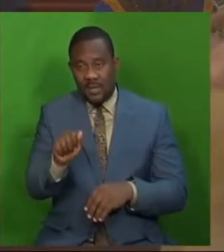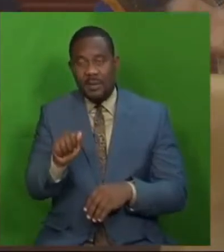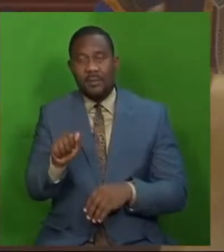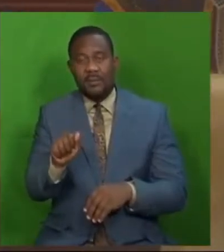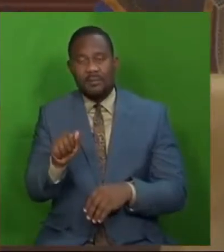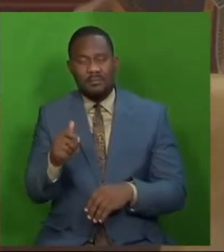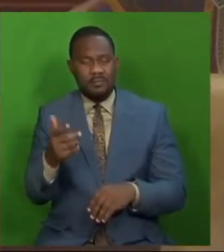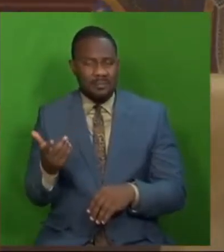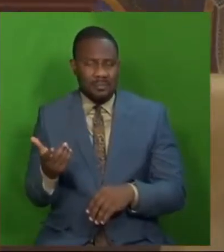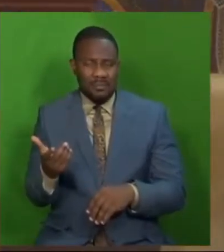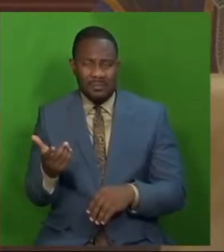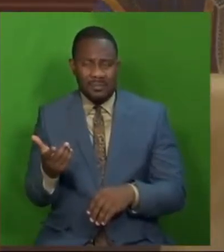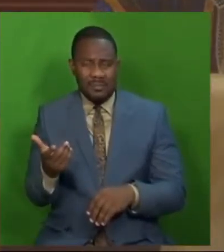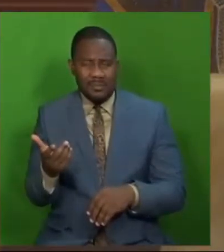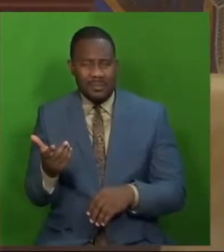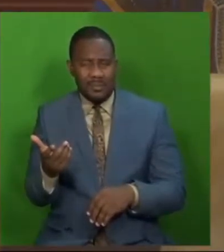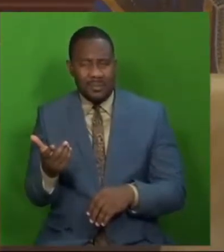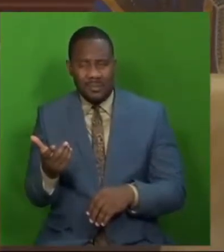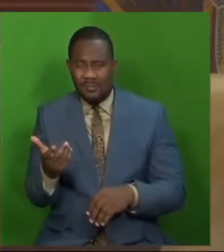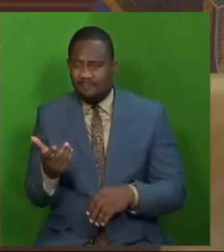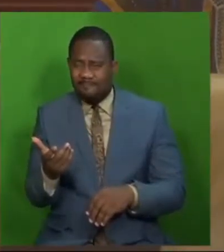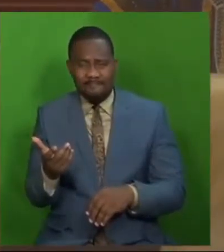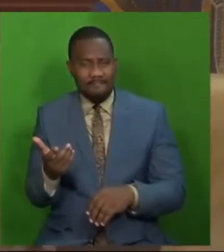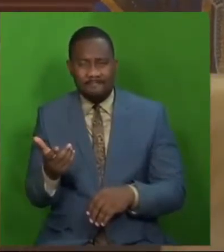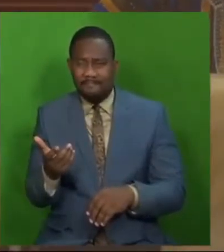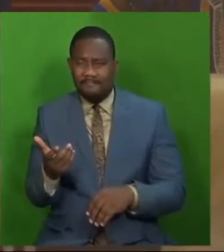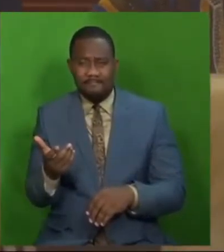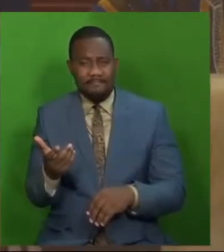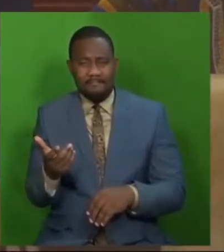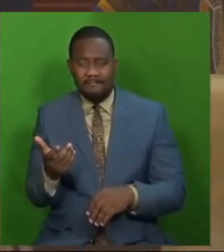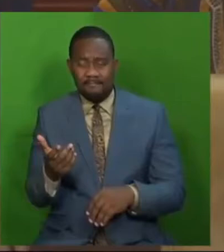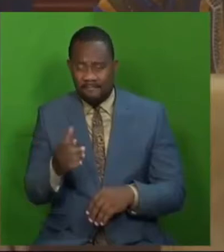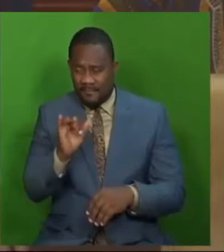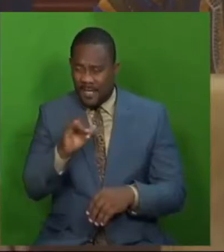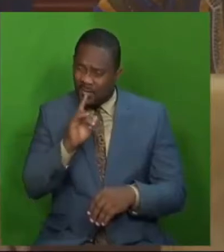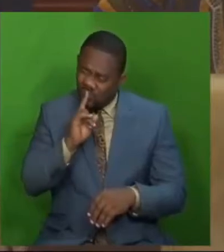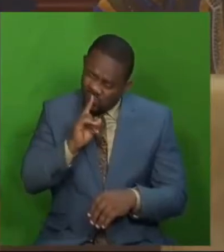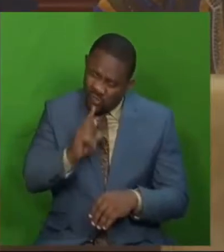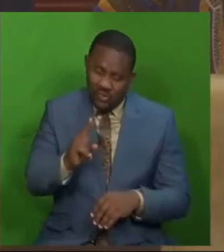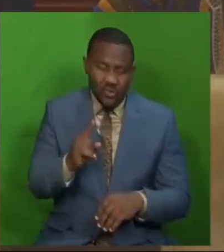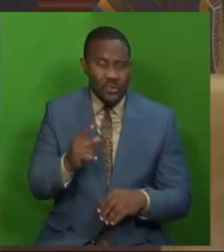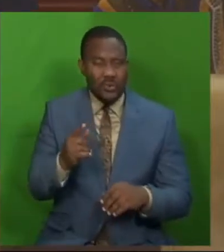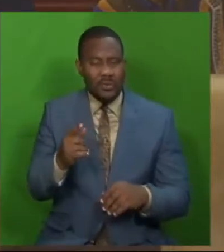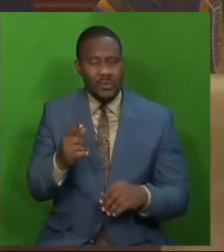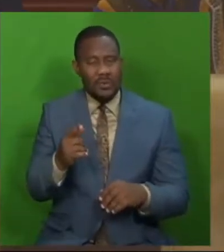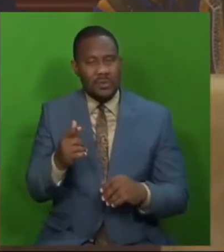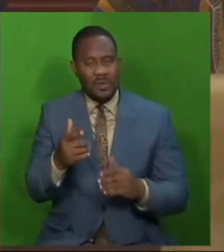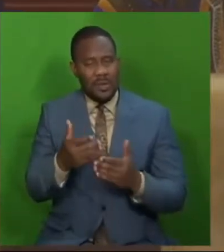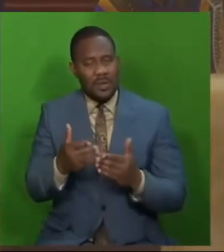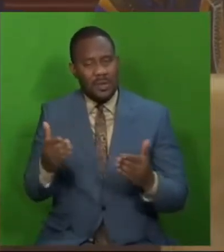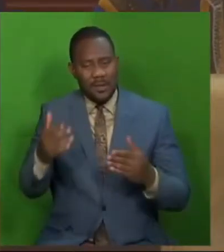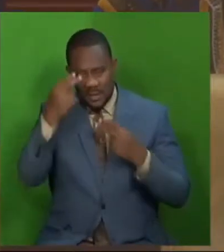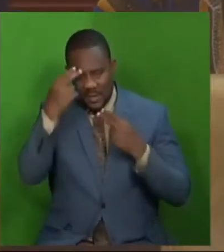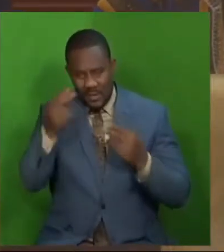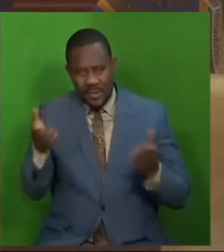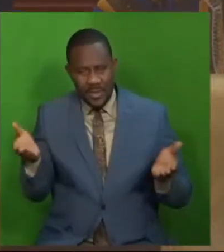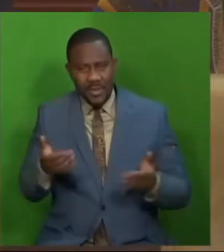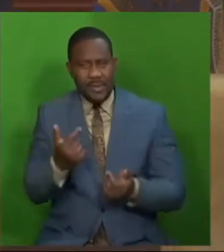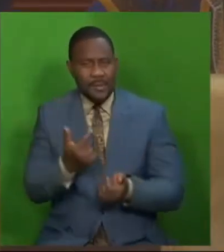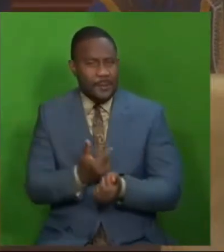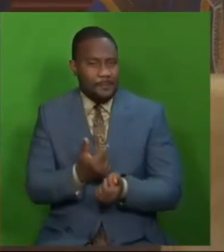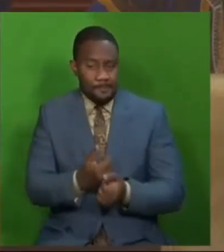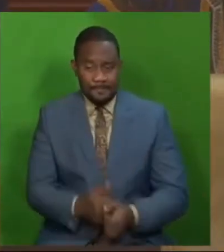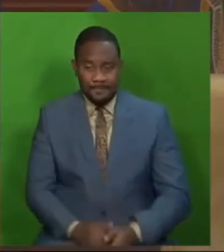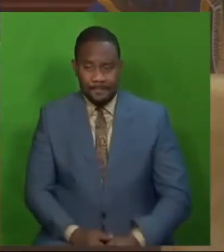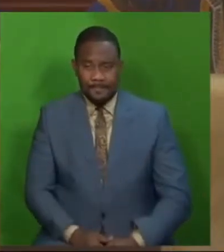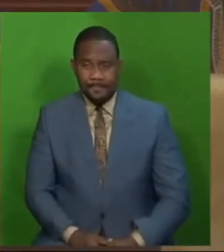we? Mr. Speaker, this is the true state of the nation. And it is important for us to let every